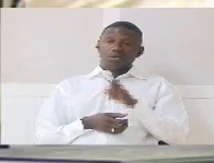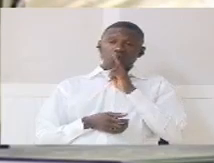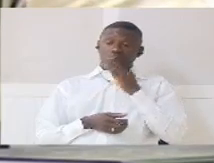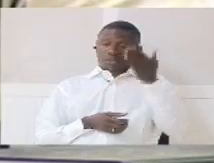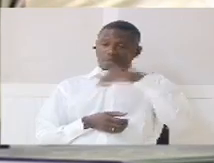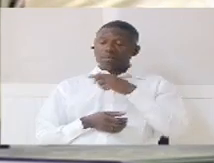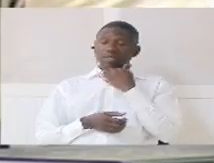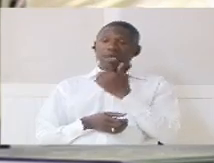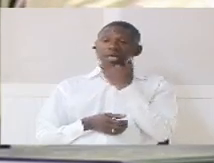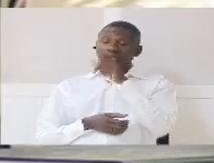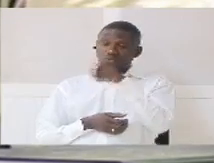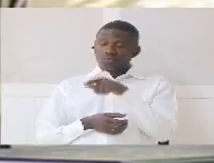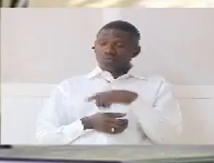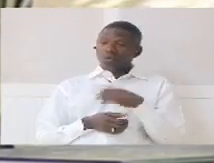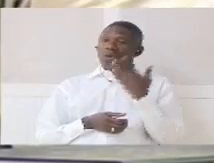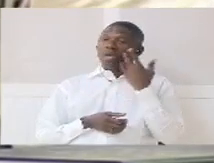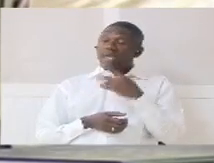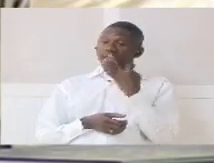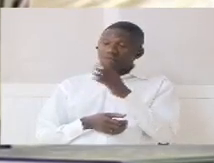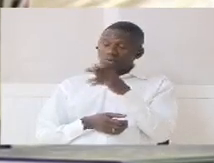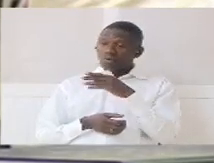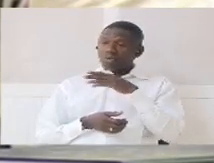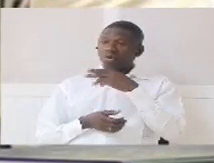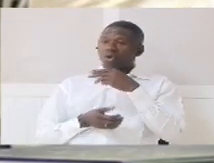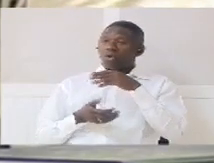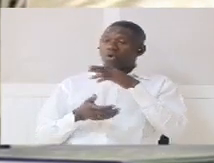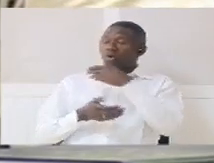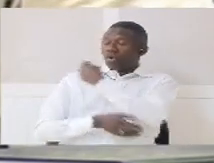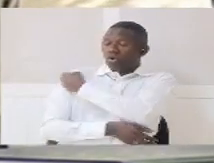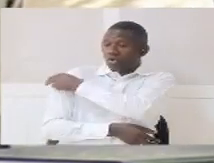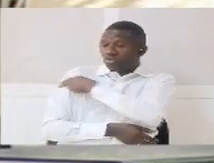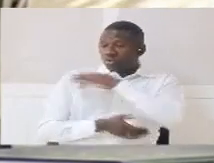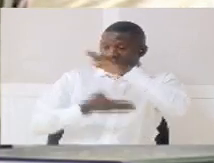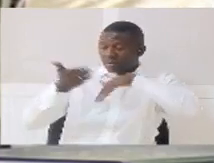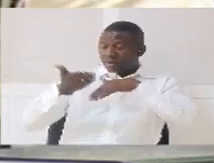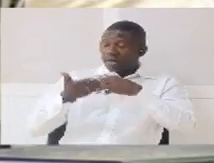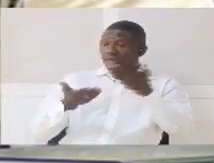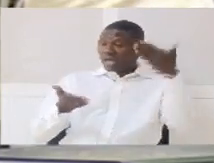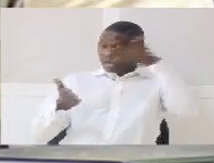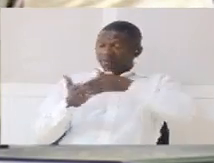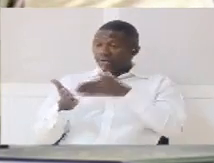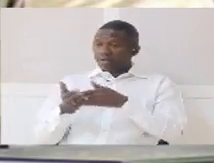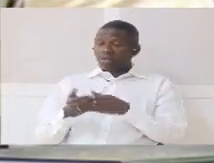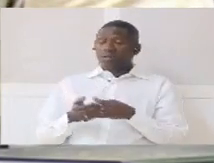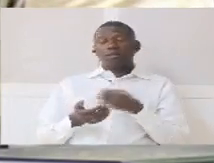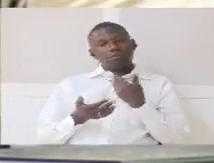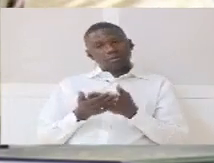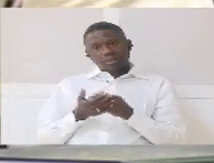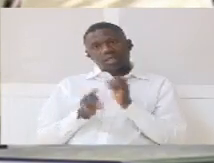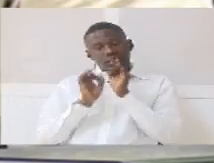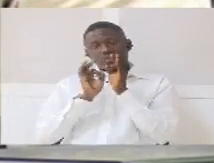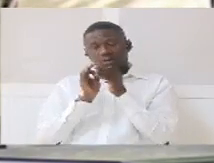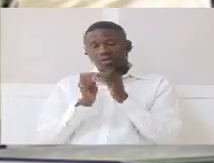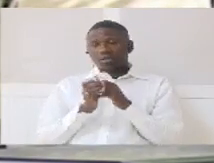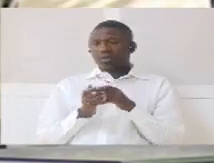prescription papers arrive here. Tell them that. We are thinking of our people.